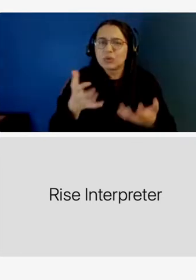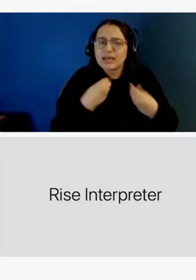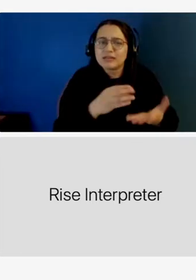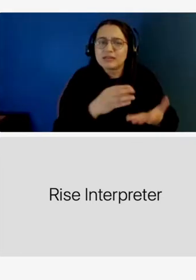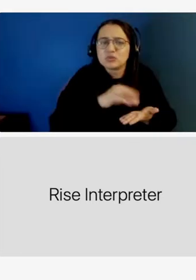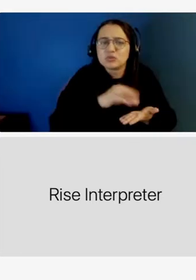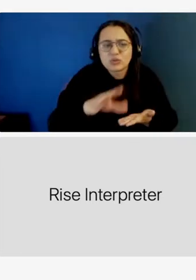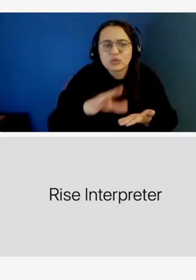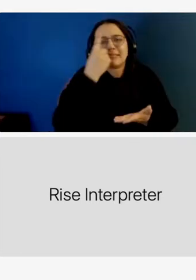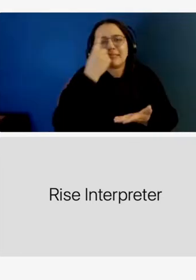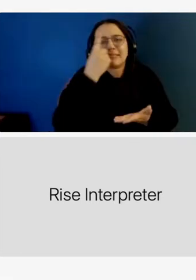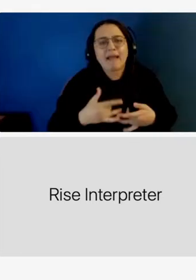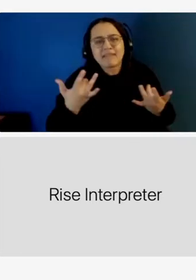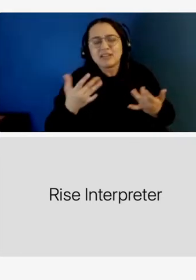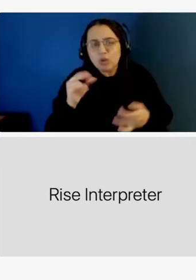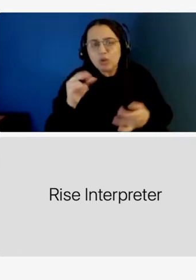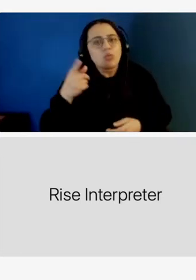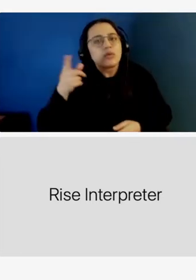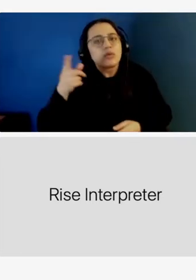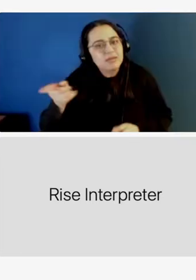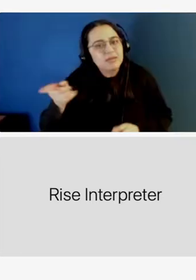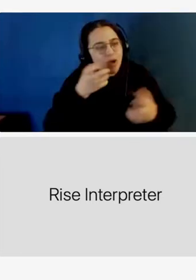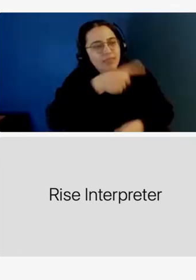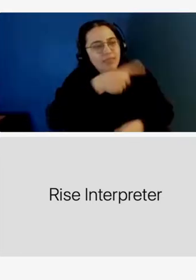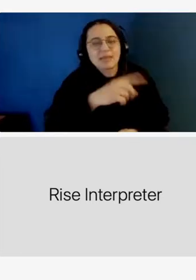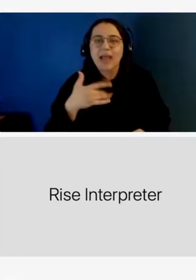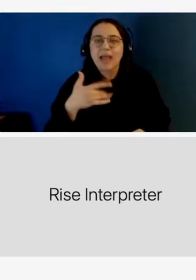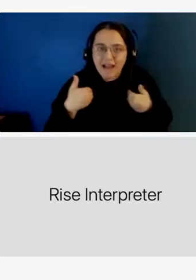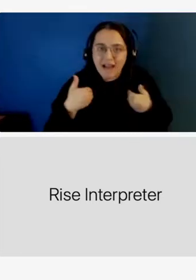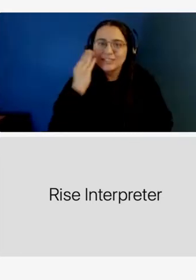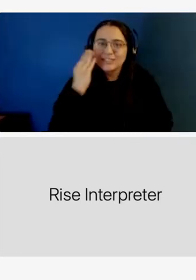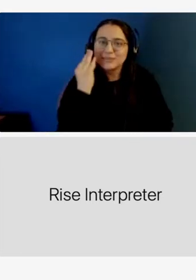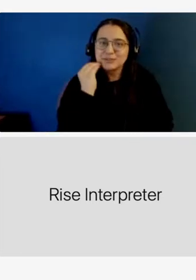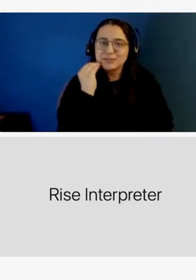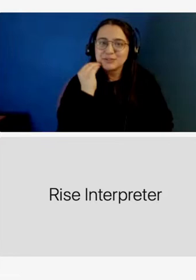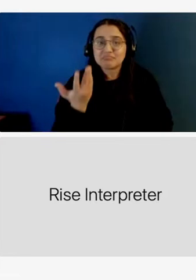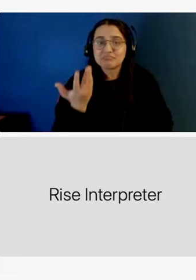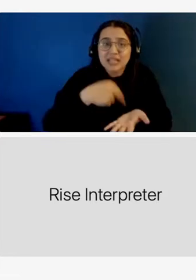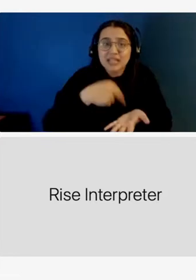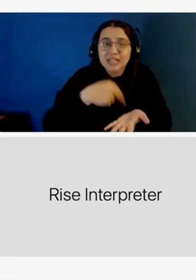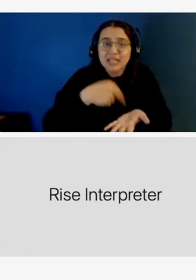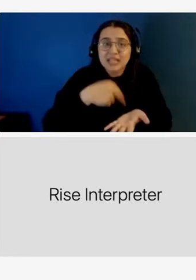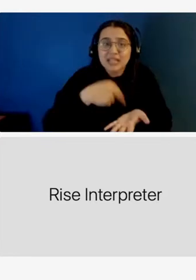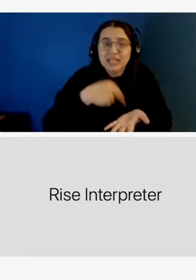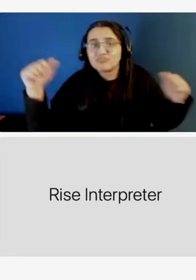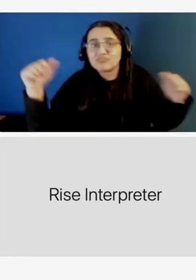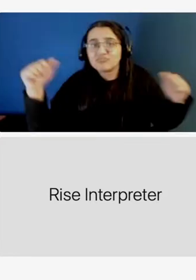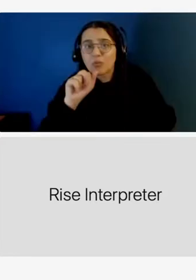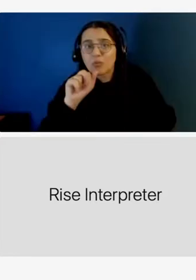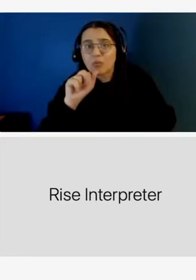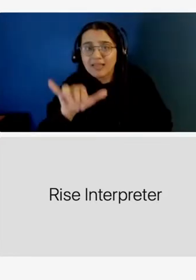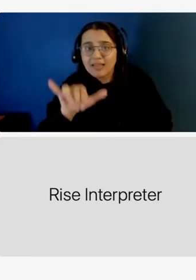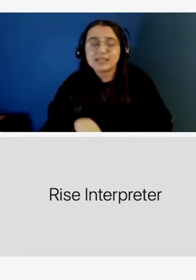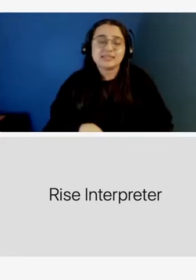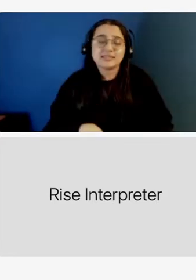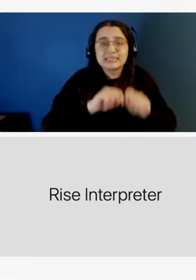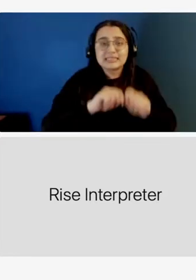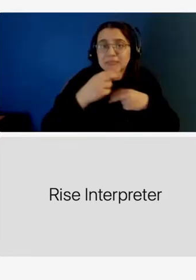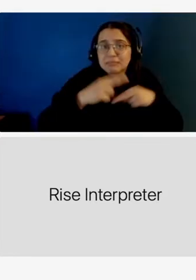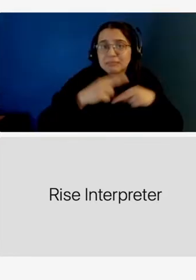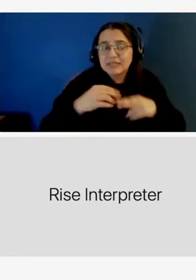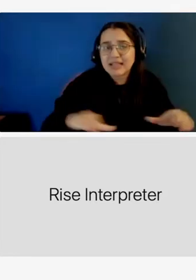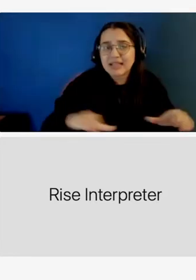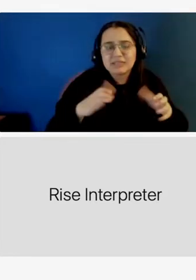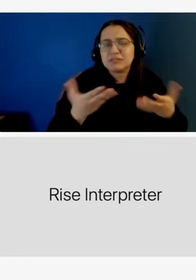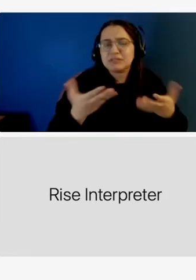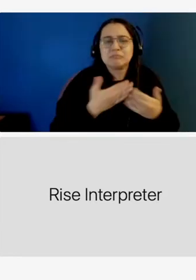experience, whether it's a rally, a dance, staff party, or a team building activity. He doesn't think twice about digging into his